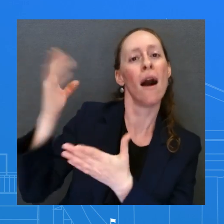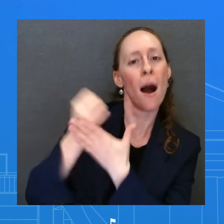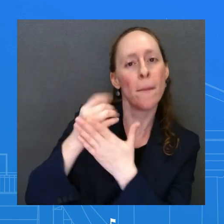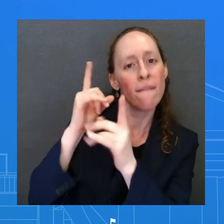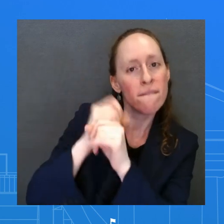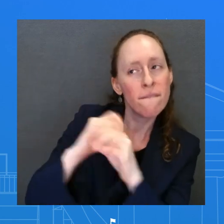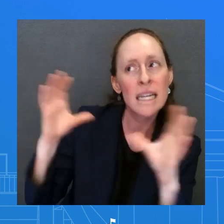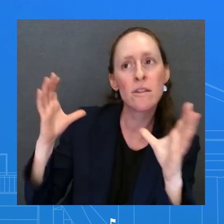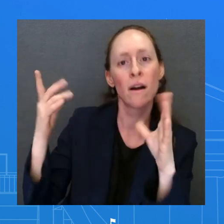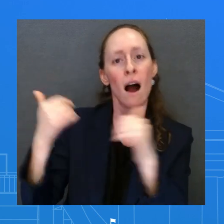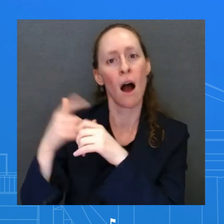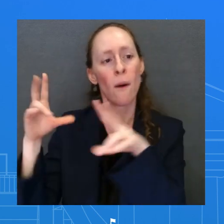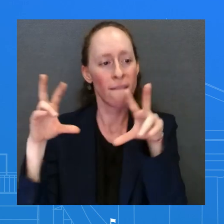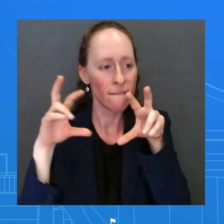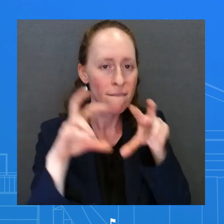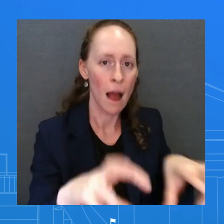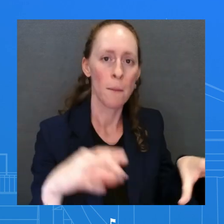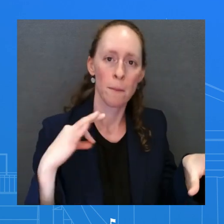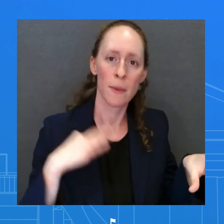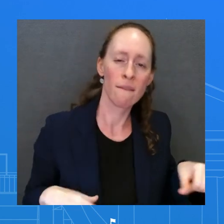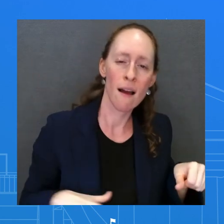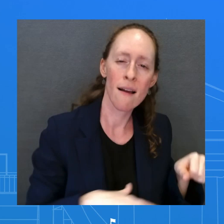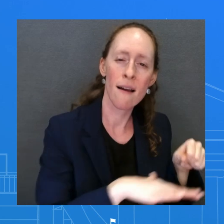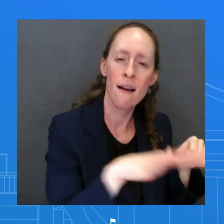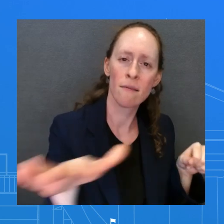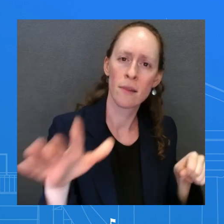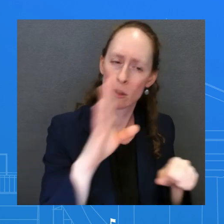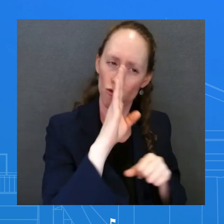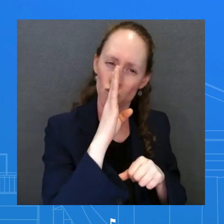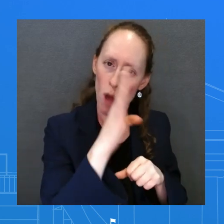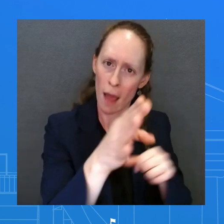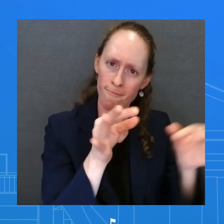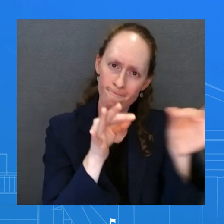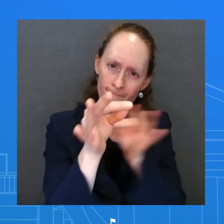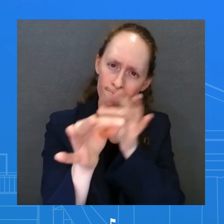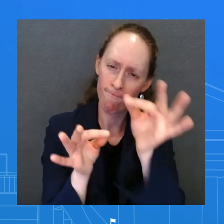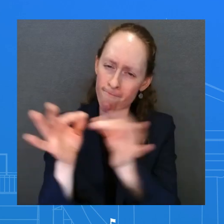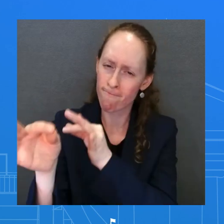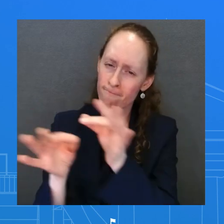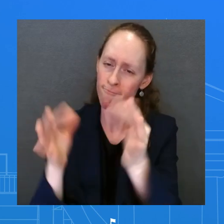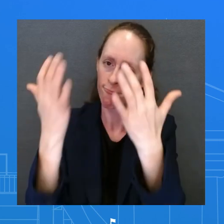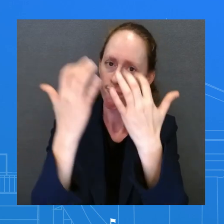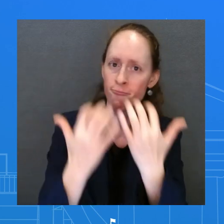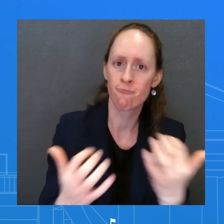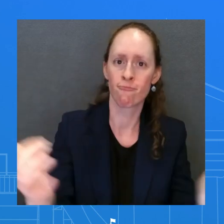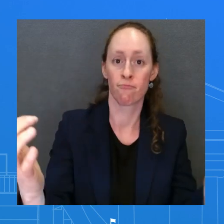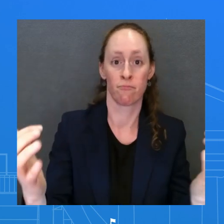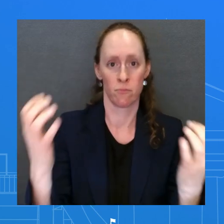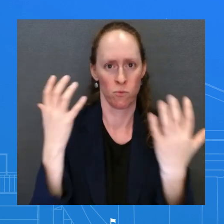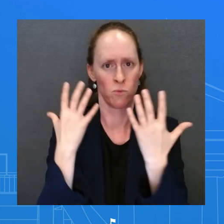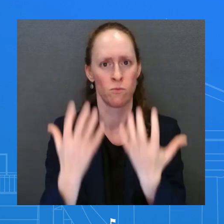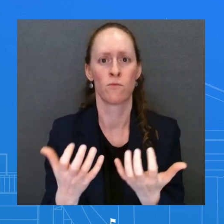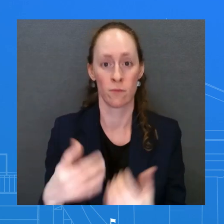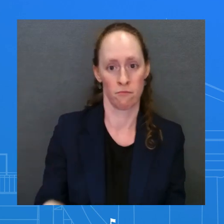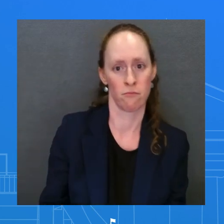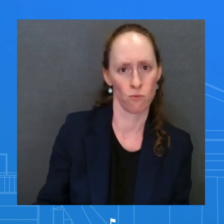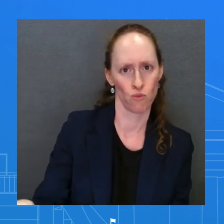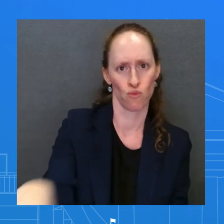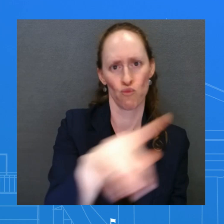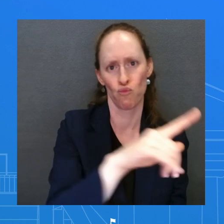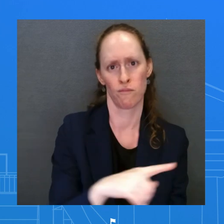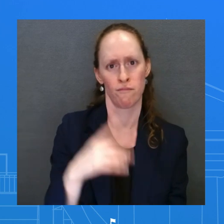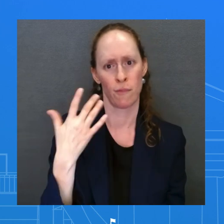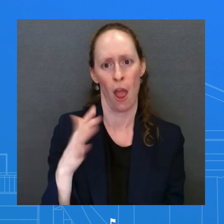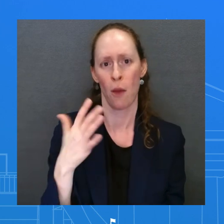to do so. As you all have stated to me, some Americans don't quite know all the full impact